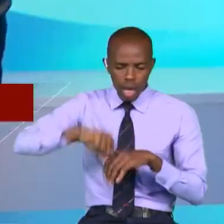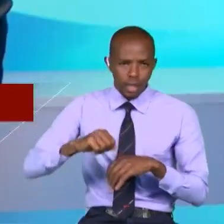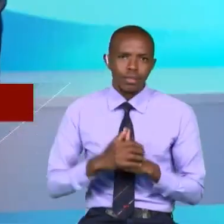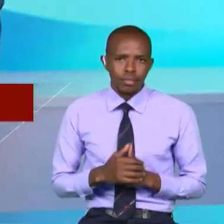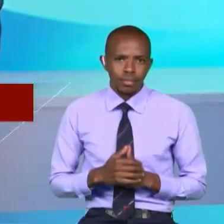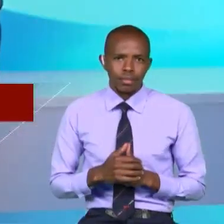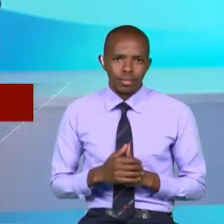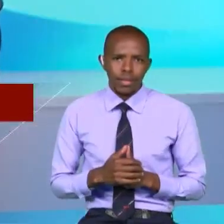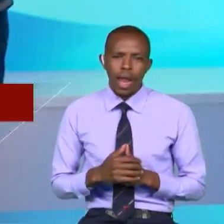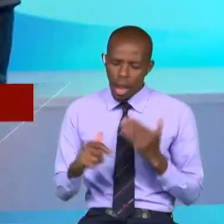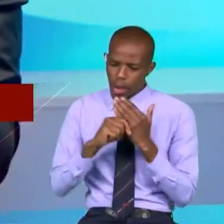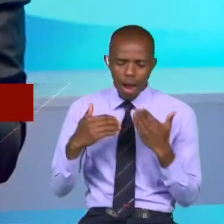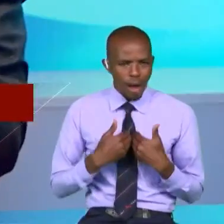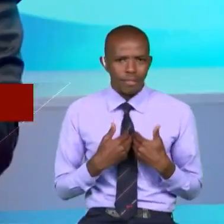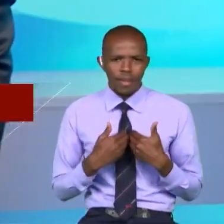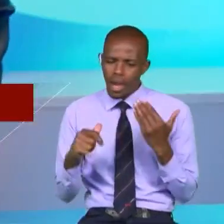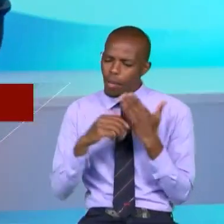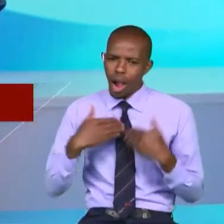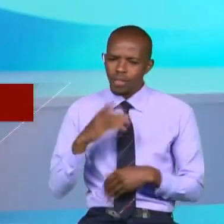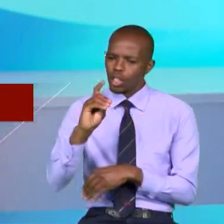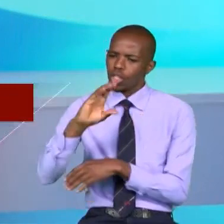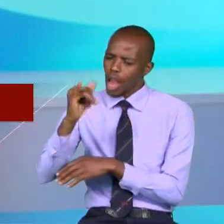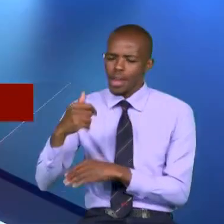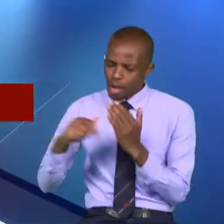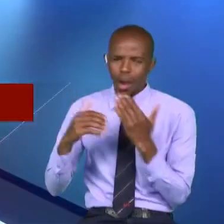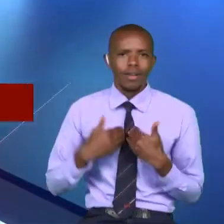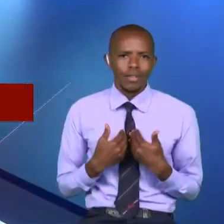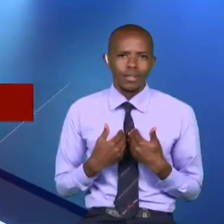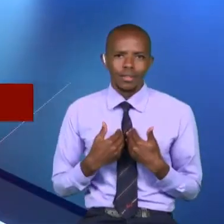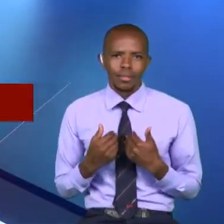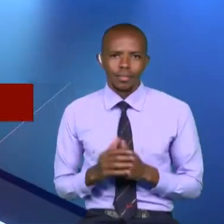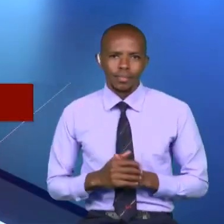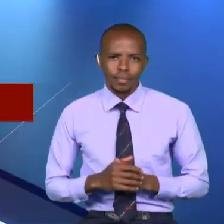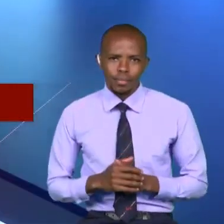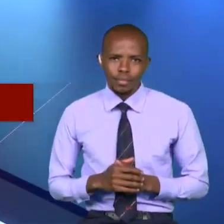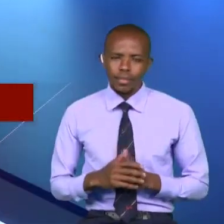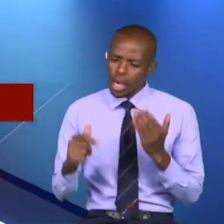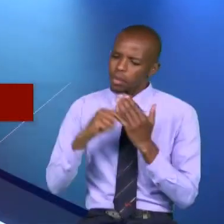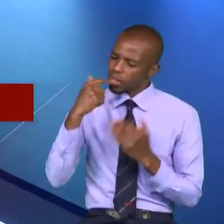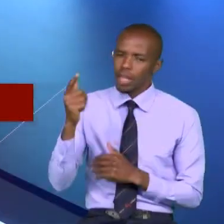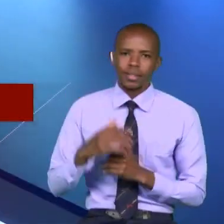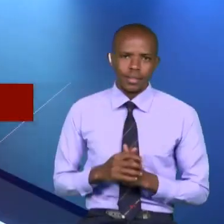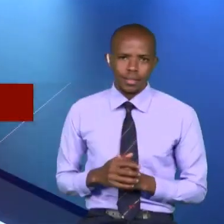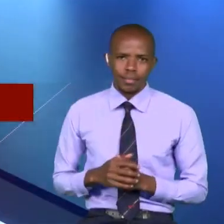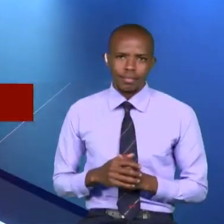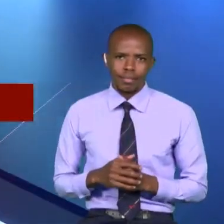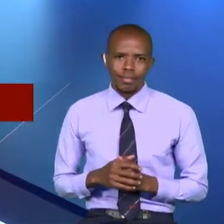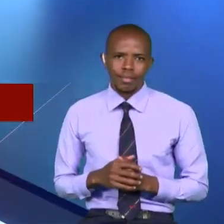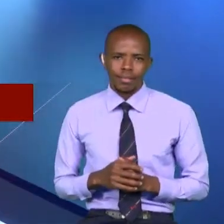the dossier. I have the dossier. Give us the dossier. From DCI. Give us the dossier. From the DCI. Give us the dossier. I don't want you to be shut